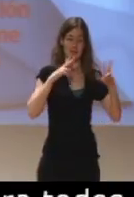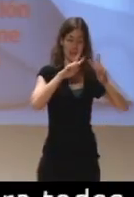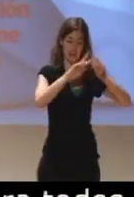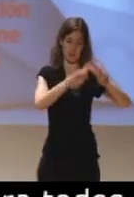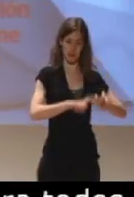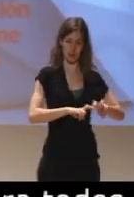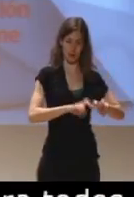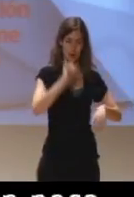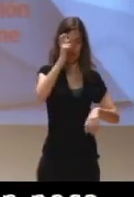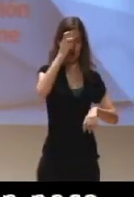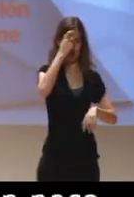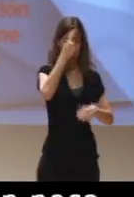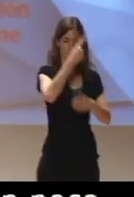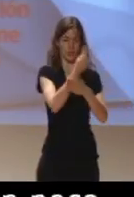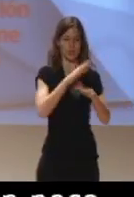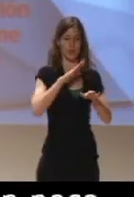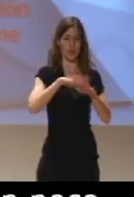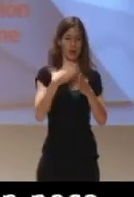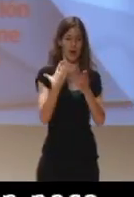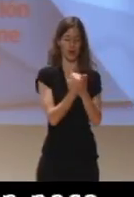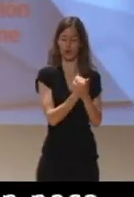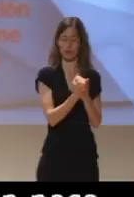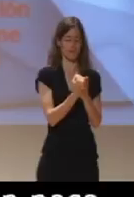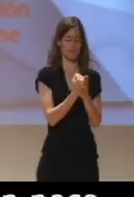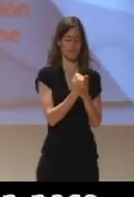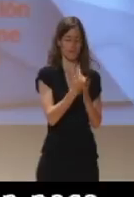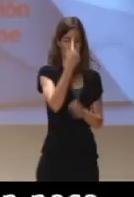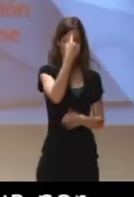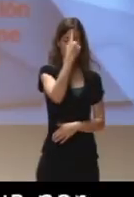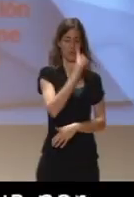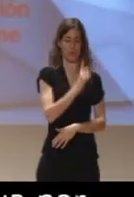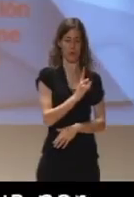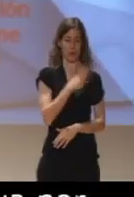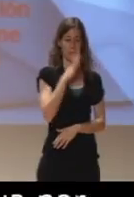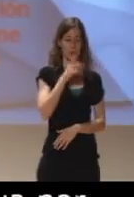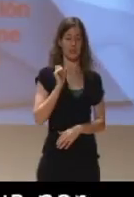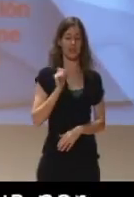applying the criteria of design for all. I think we have to